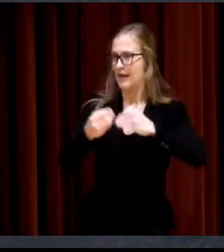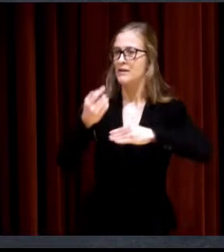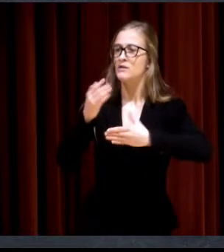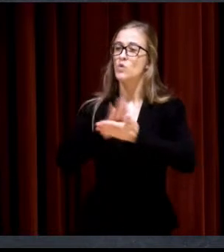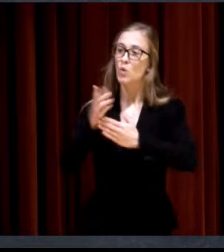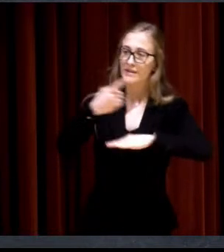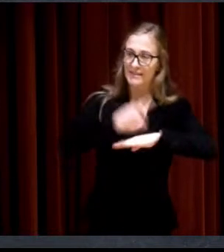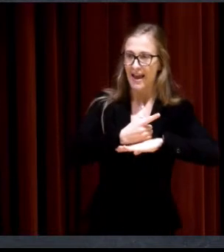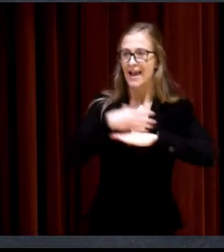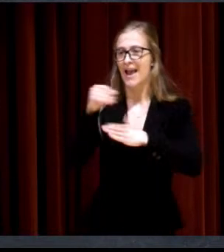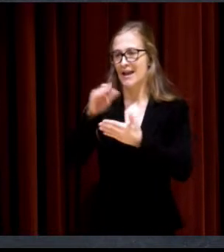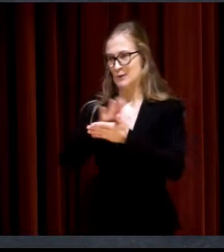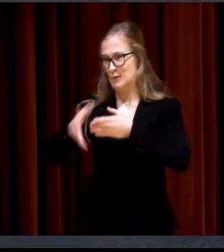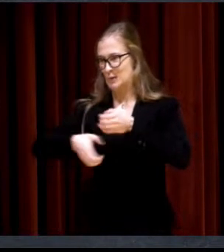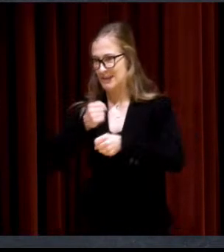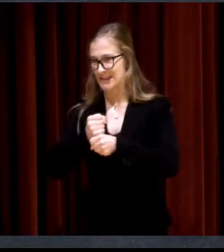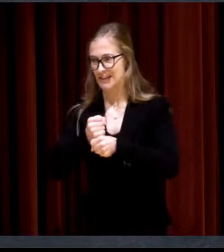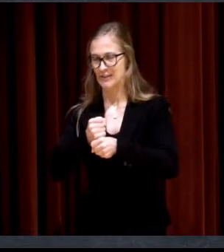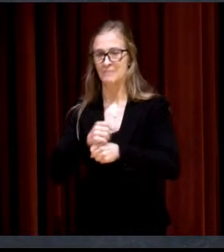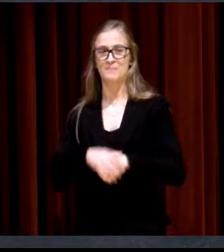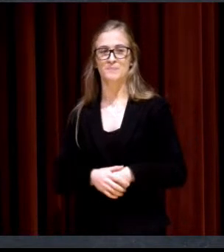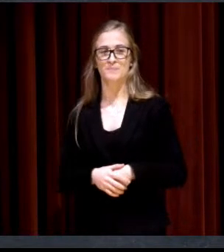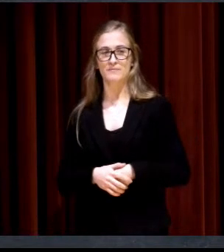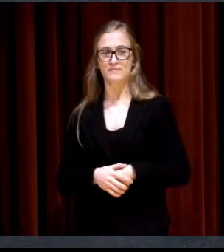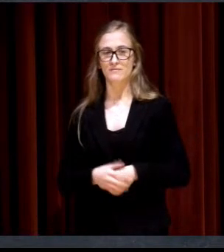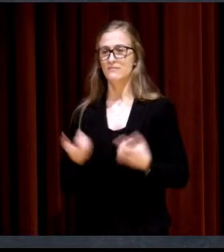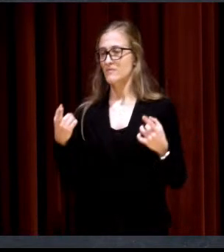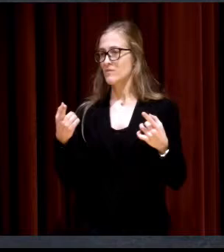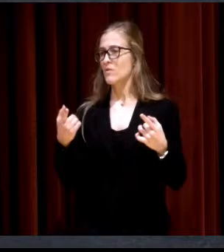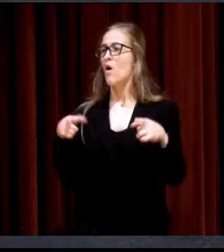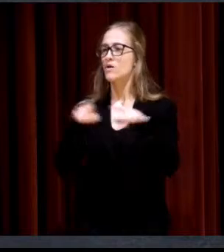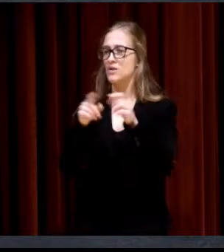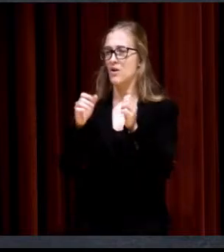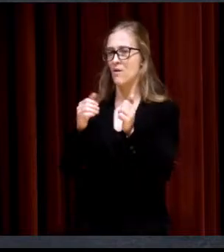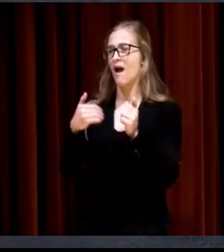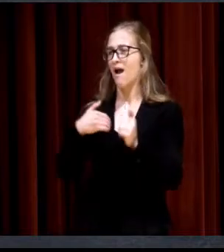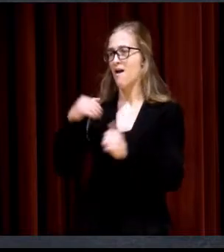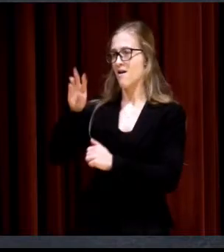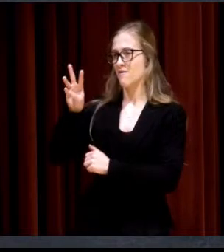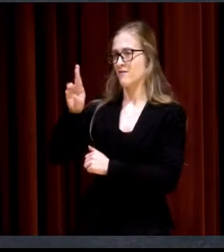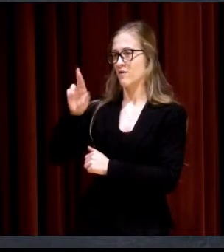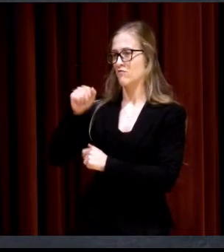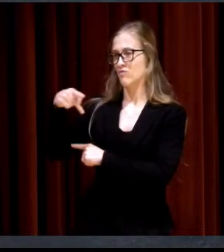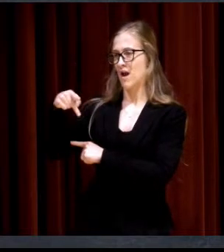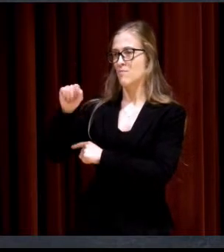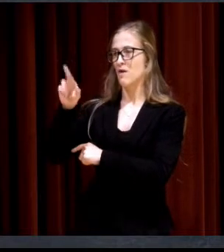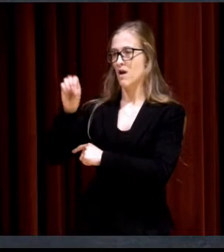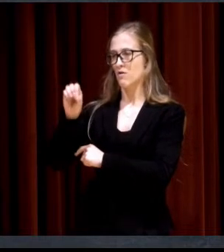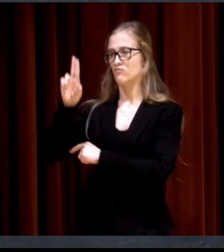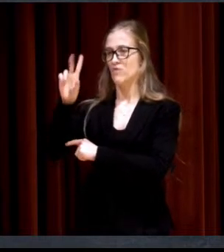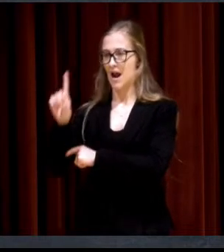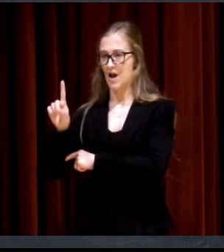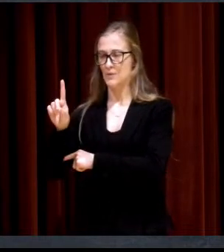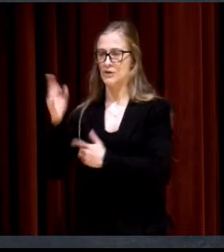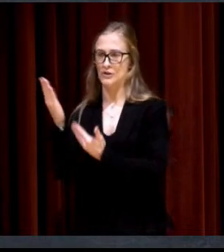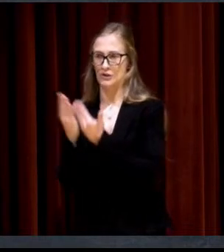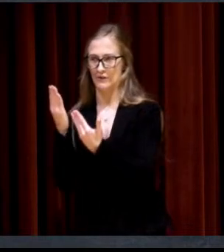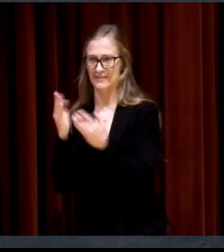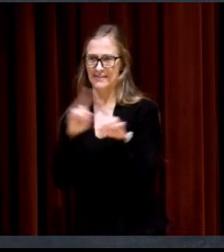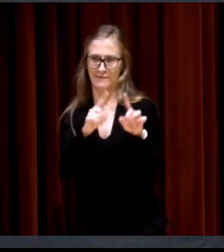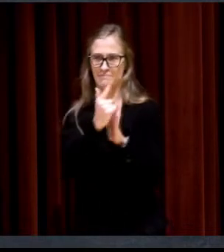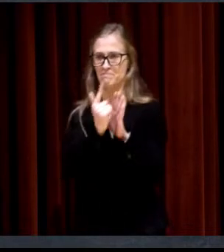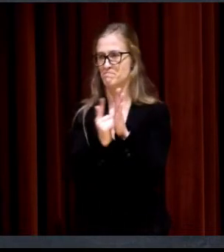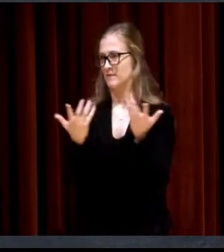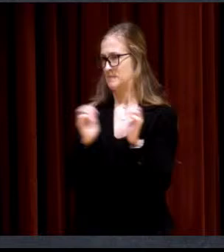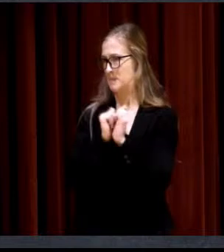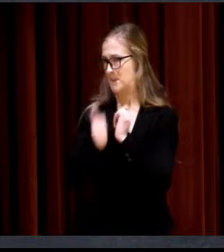As I hit the slide, I remembered. And also providing some wraparound services. You'll hear us talk about some of the different legislation that passed that